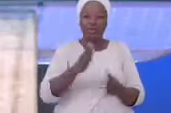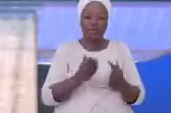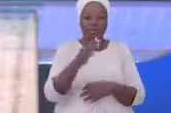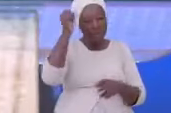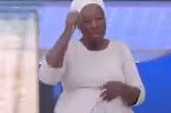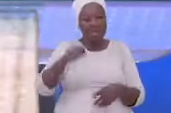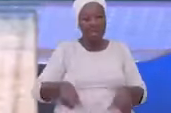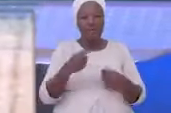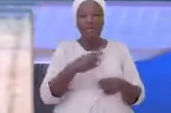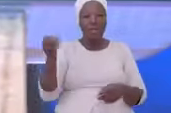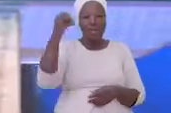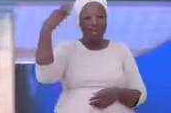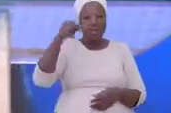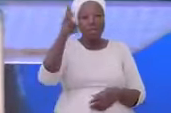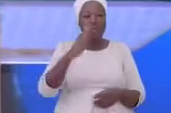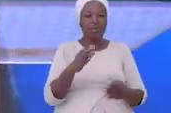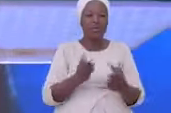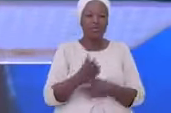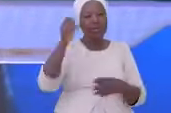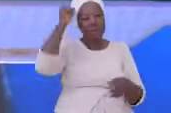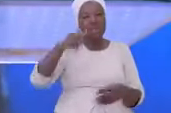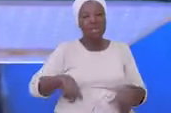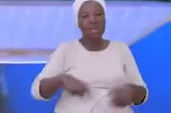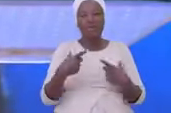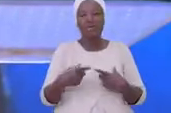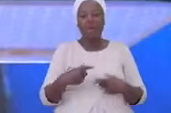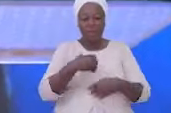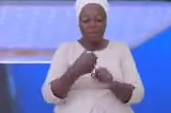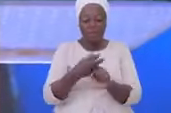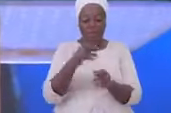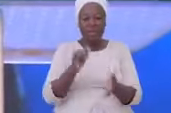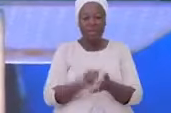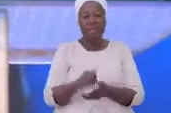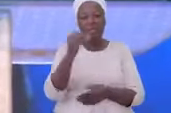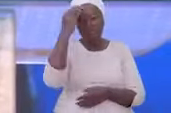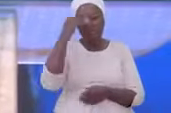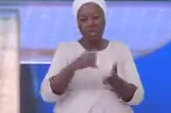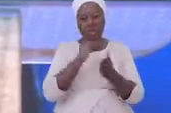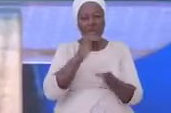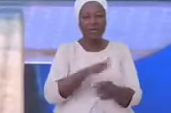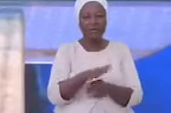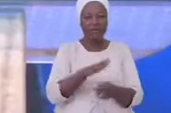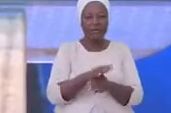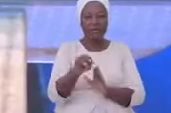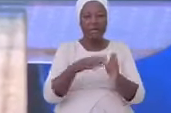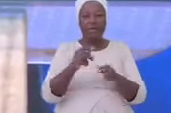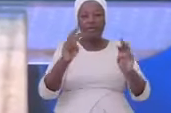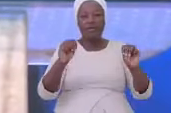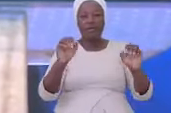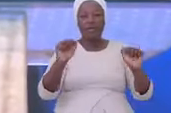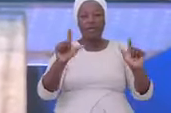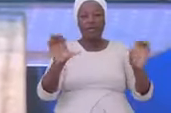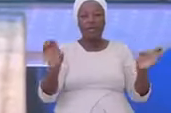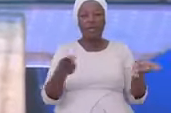make that known. It's the fulfillment of Malachi. Look at Malachi chapter 4. I'm reading from